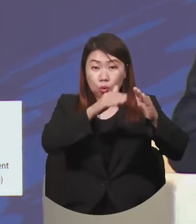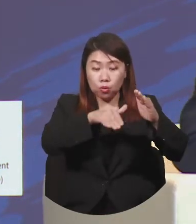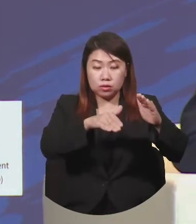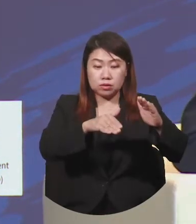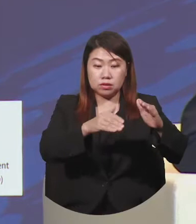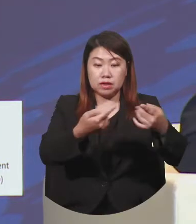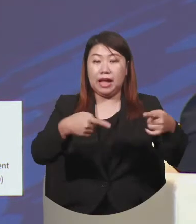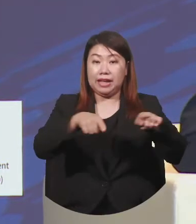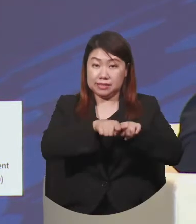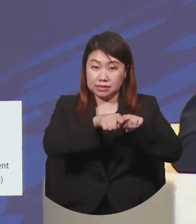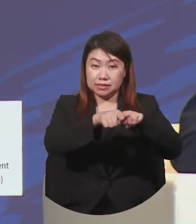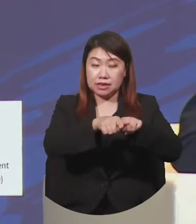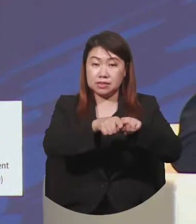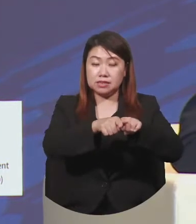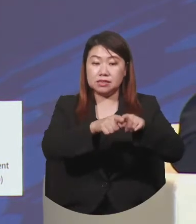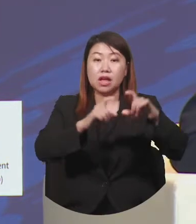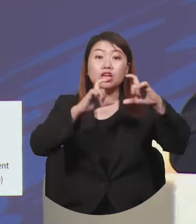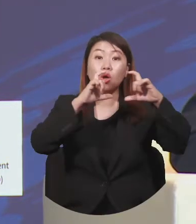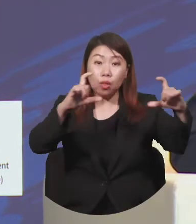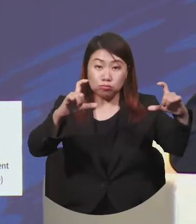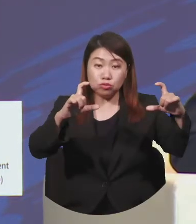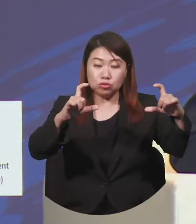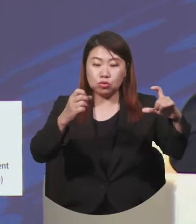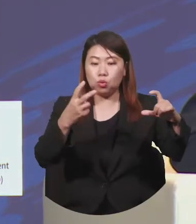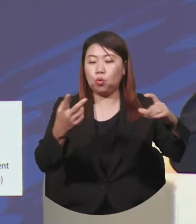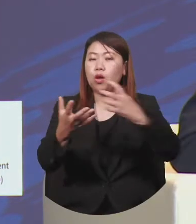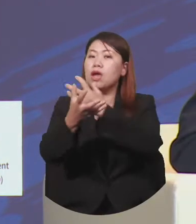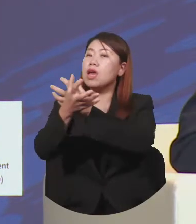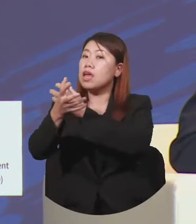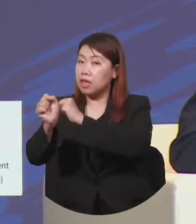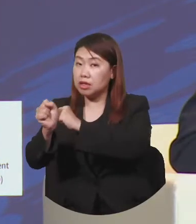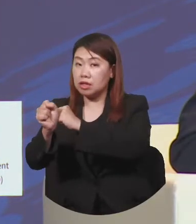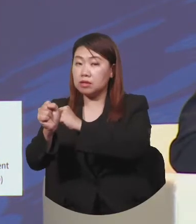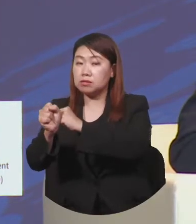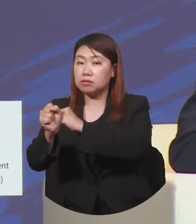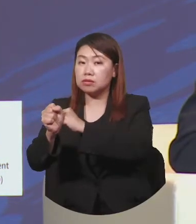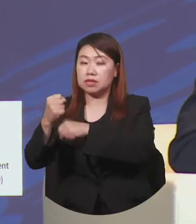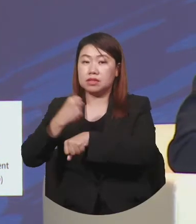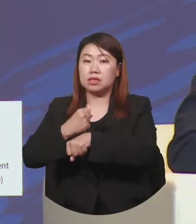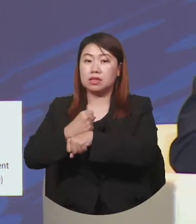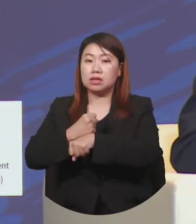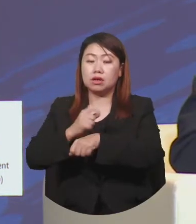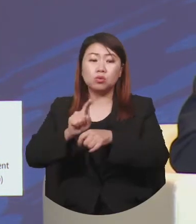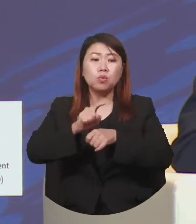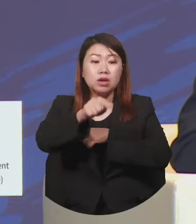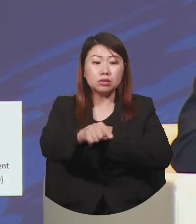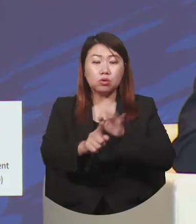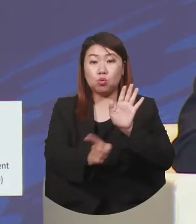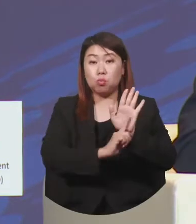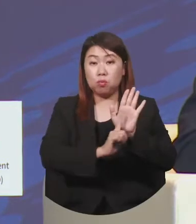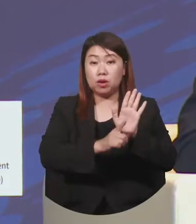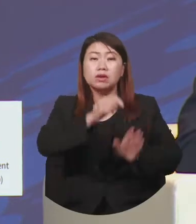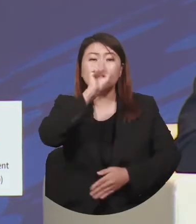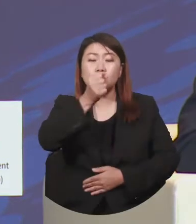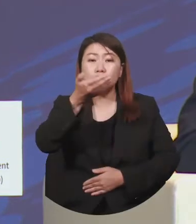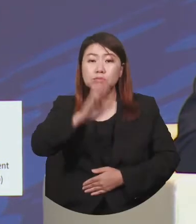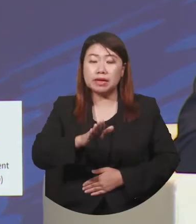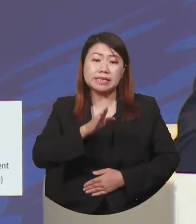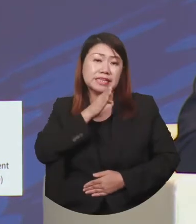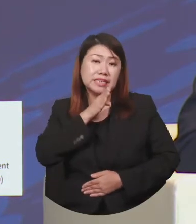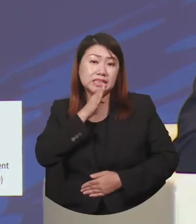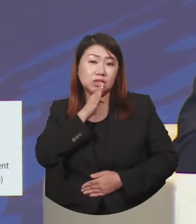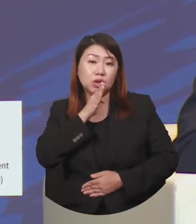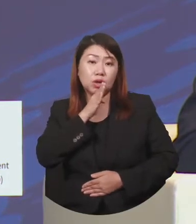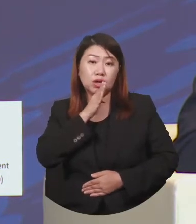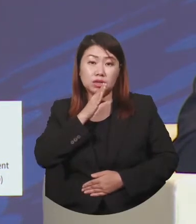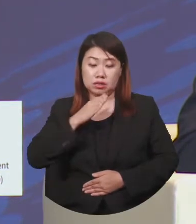great for public relations, but really, where do we get down to the meat of the subject? Where do we get down